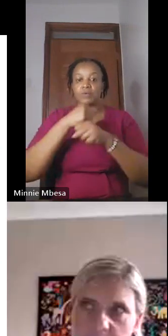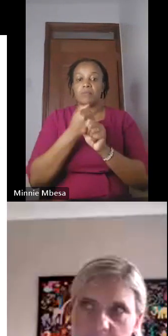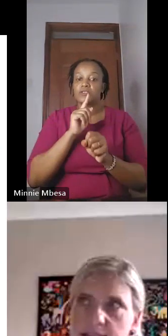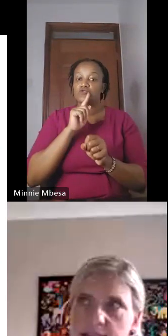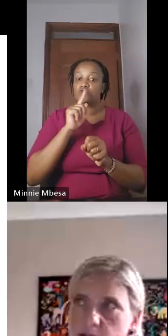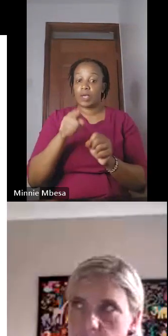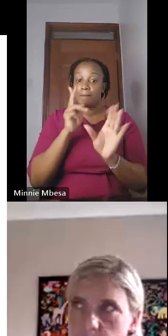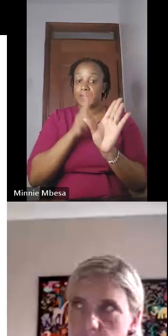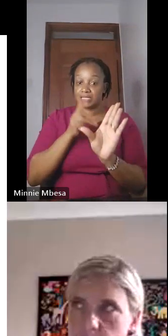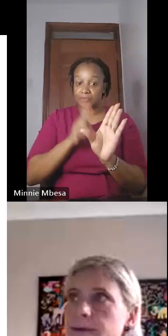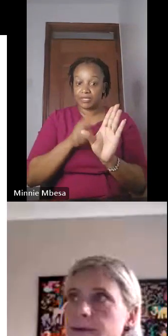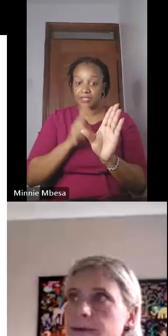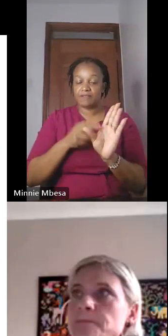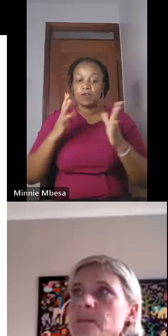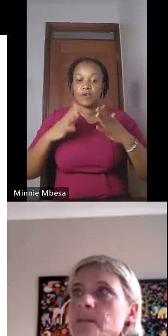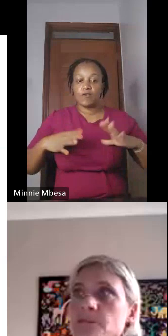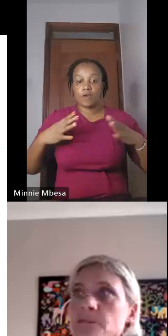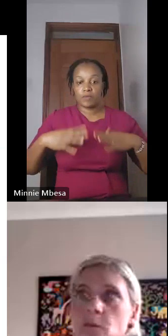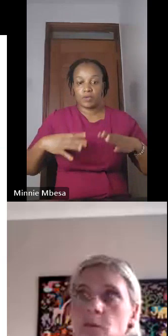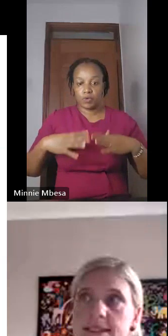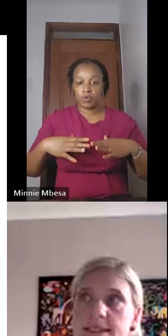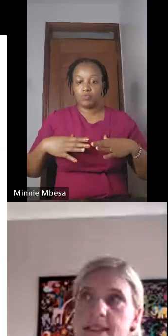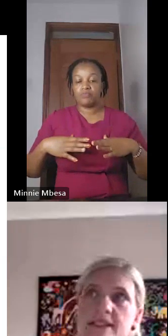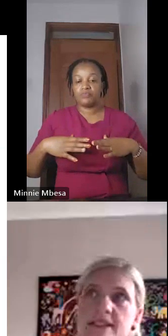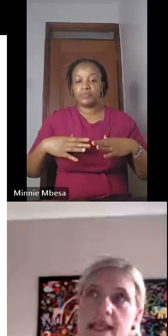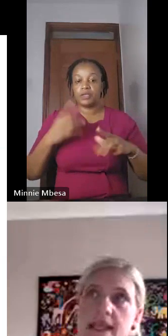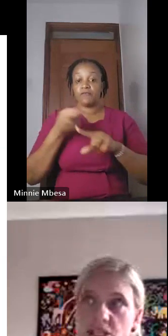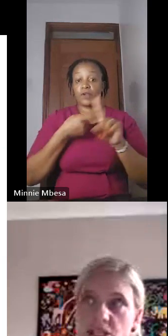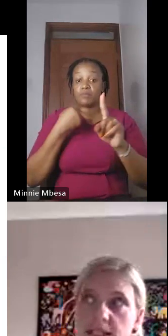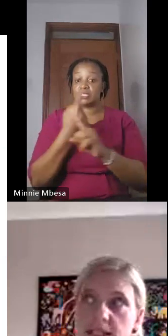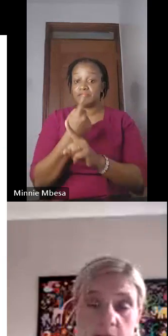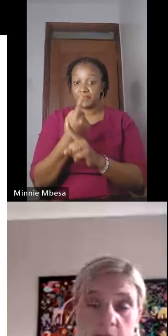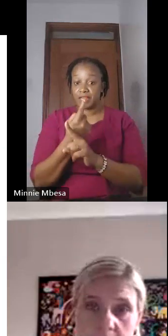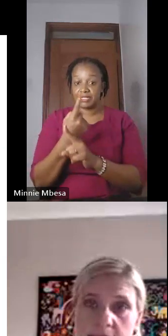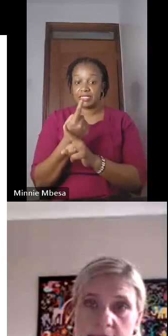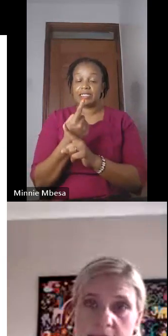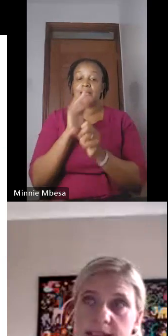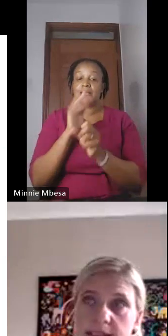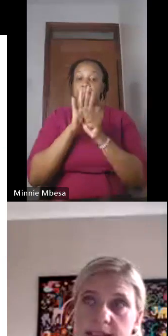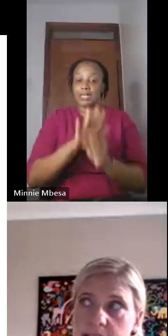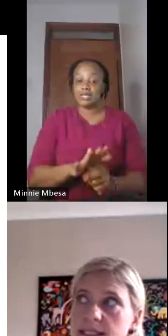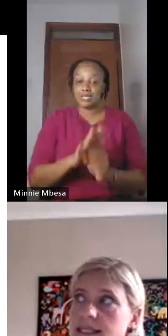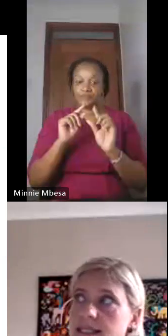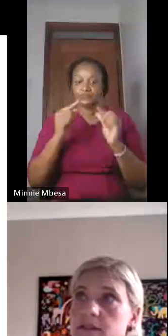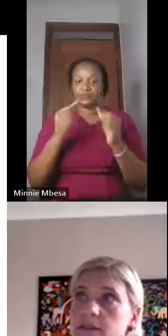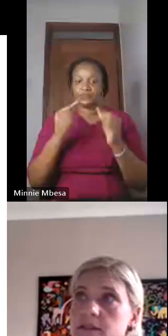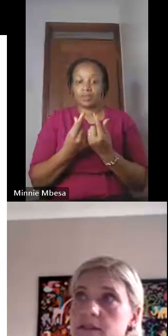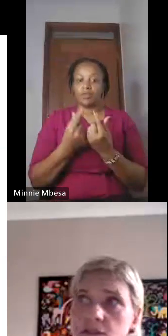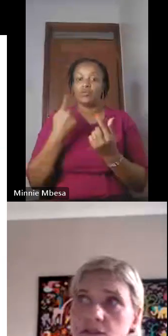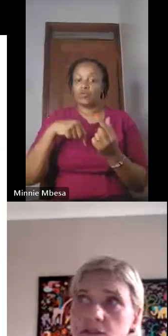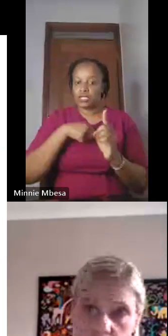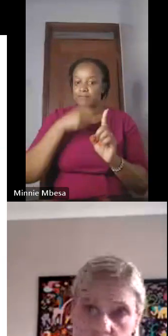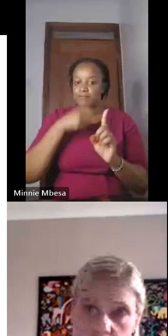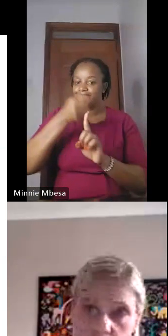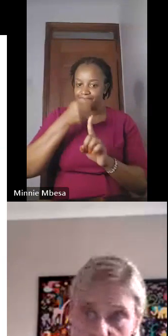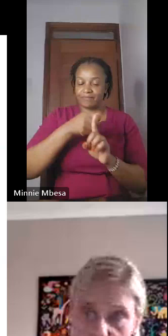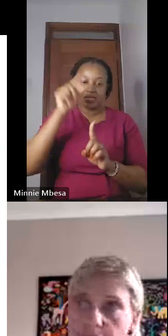from marginalized groups. So we define JETSI as gender equality, disability, and